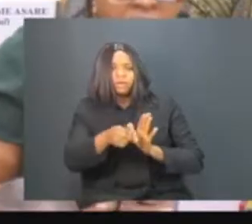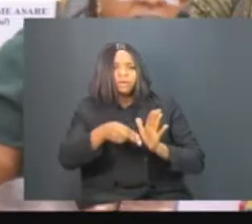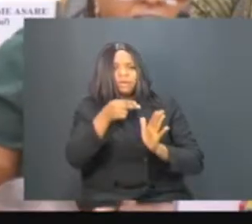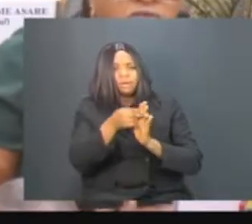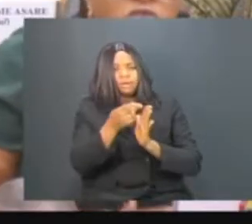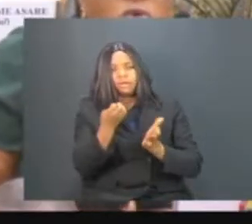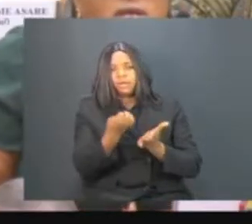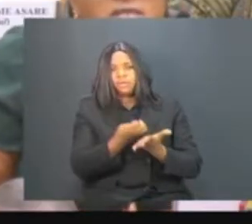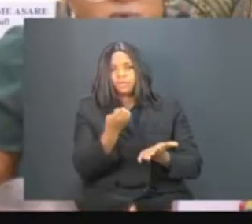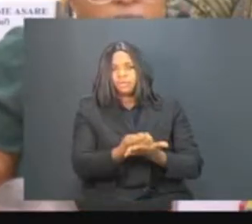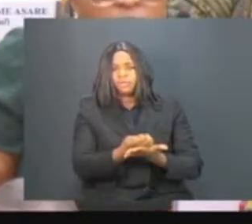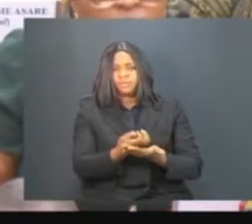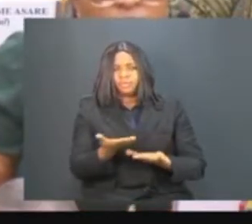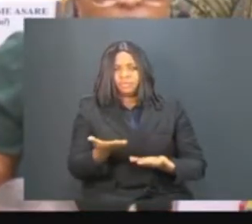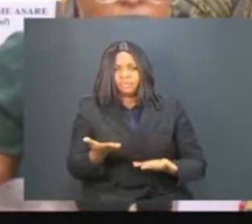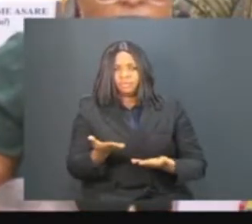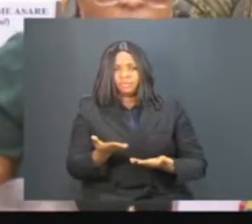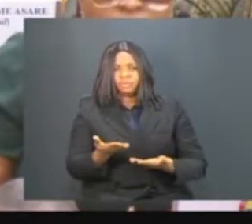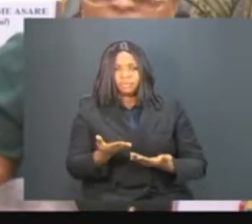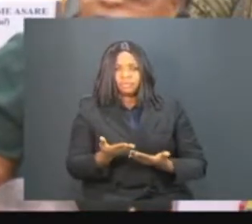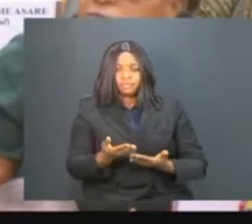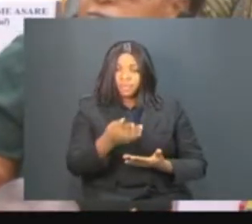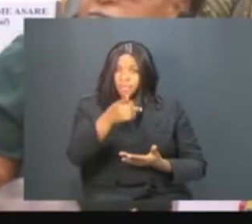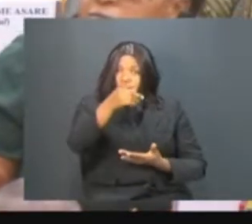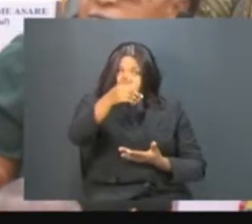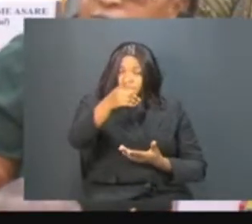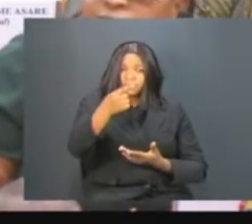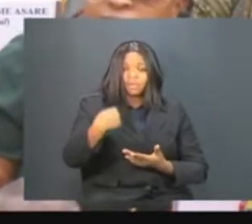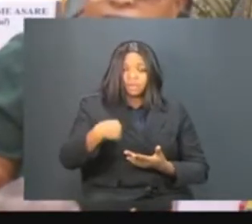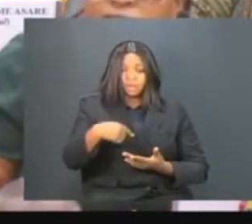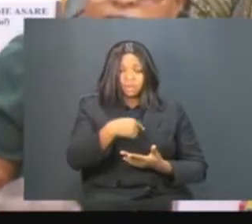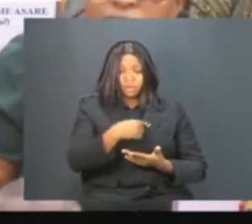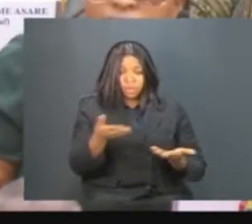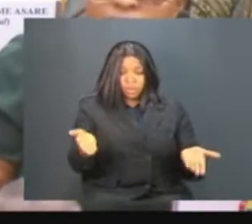economy. Mr. Speaker, we were all in